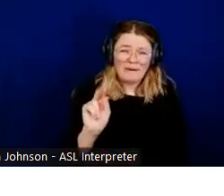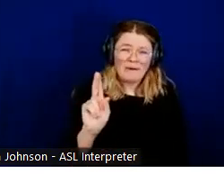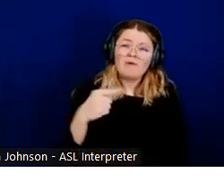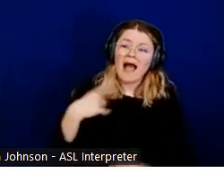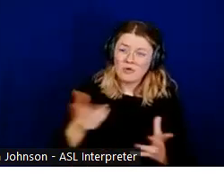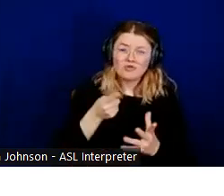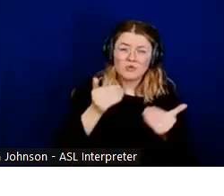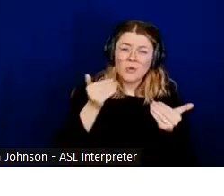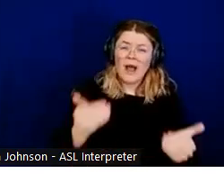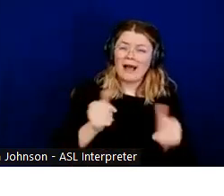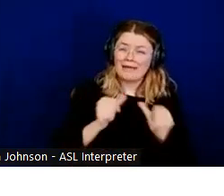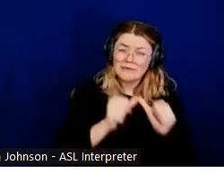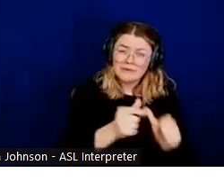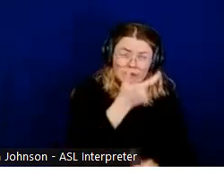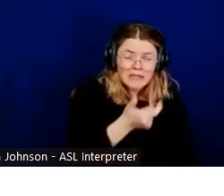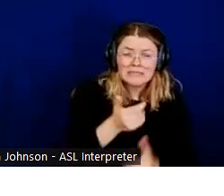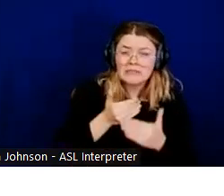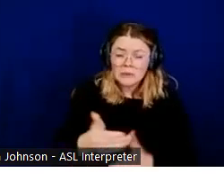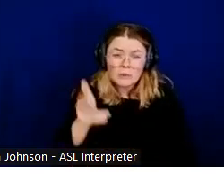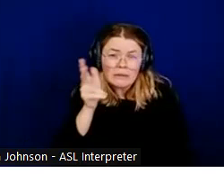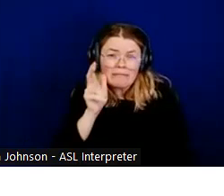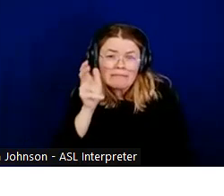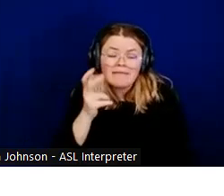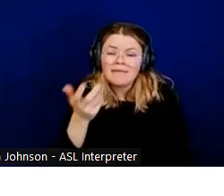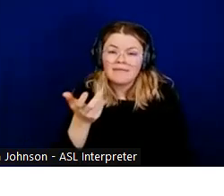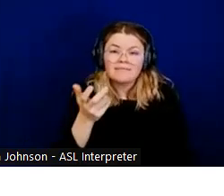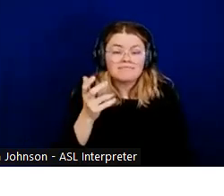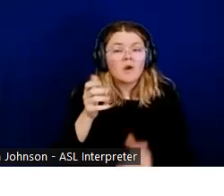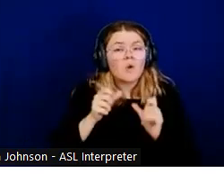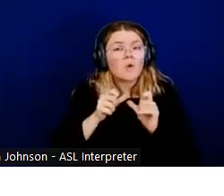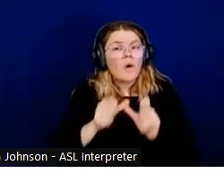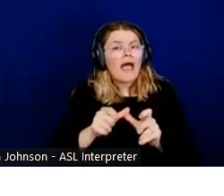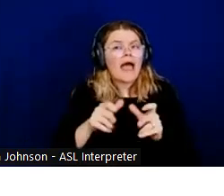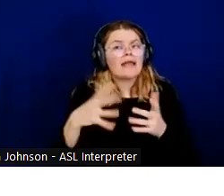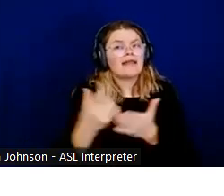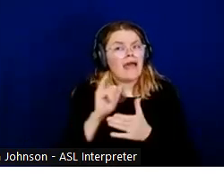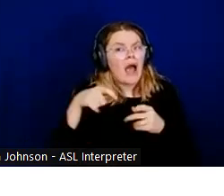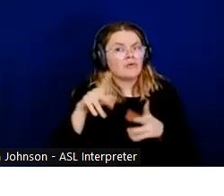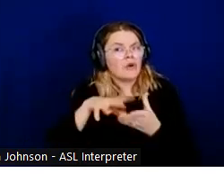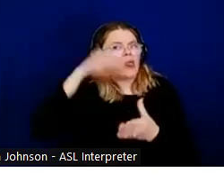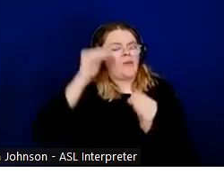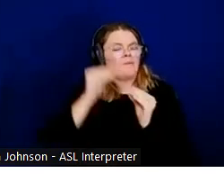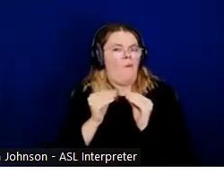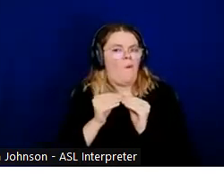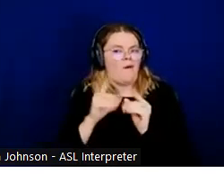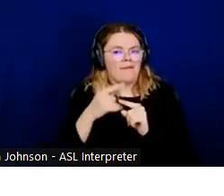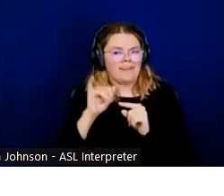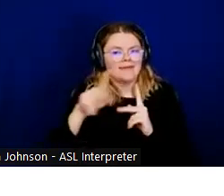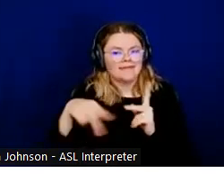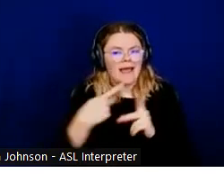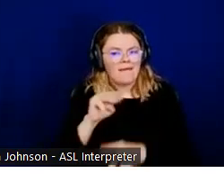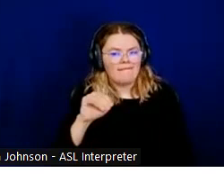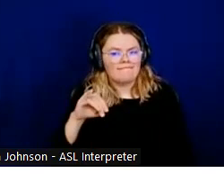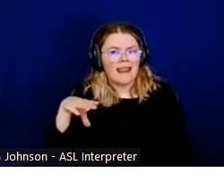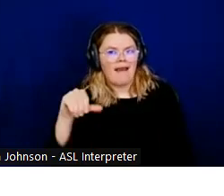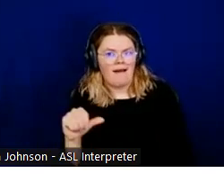more, which is why I really wanted us to kind of share in the chat as we go. You can start to kind of indulge in the things